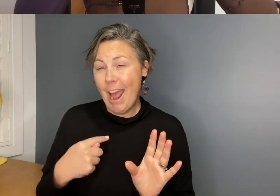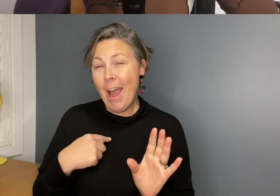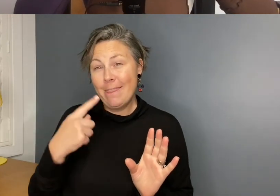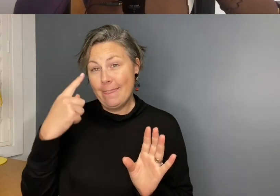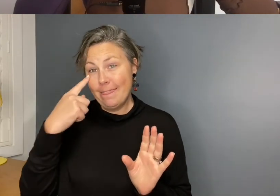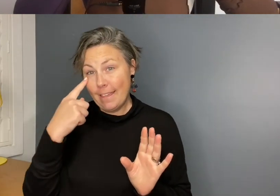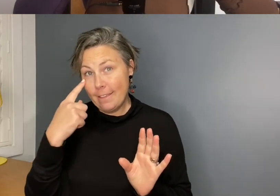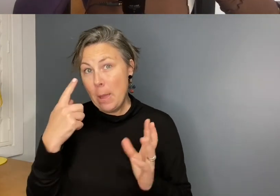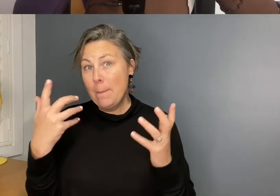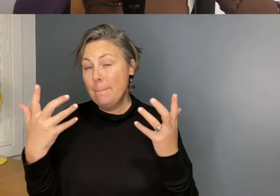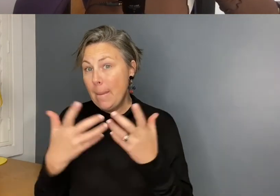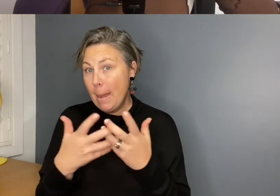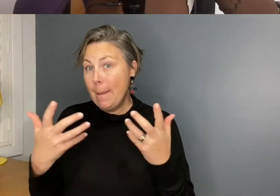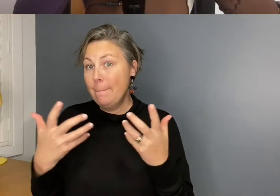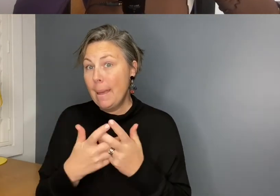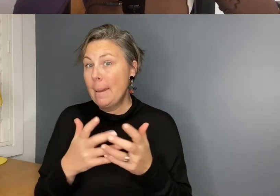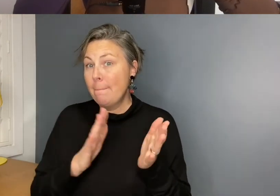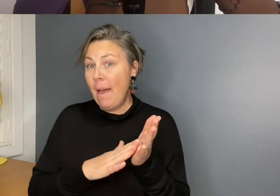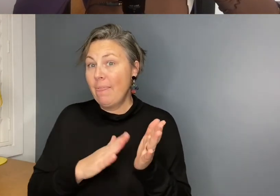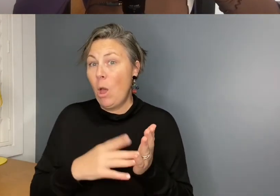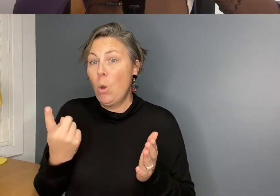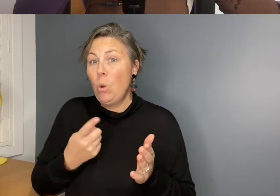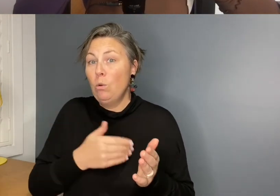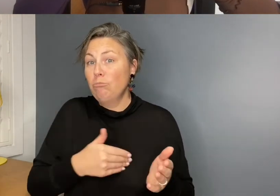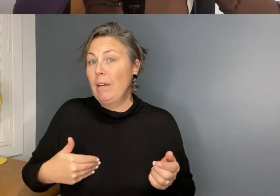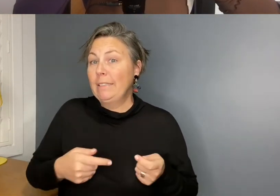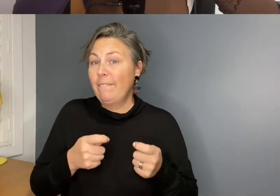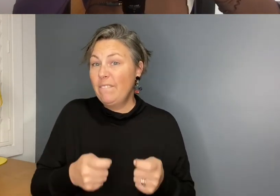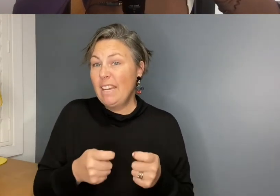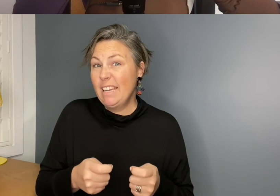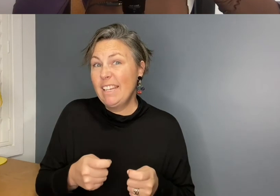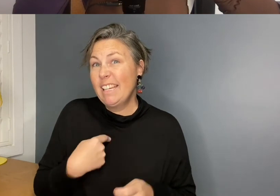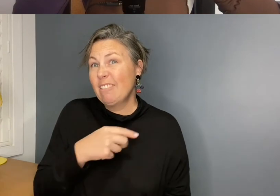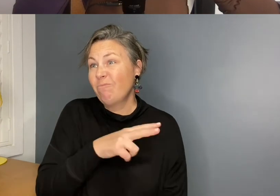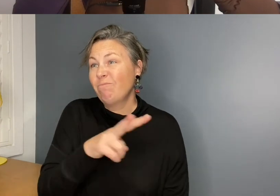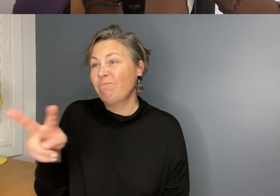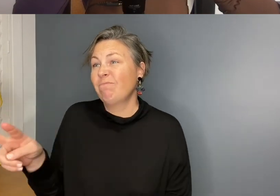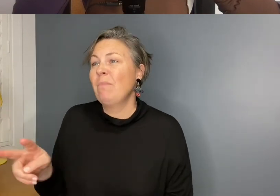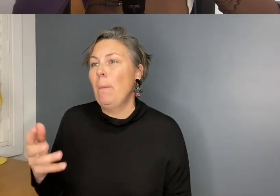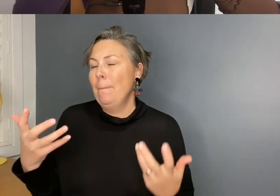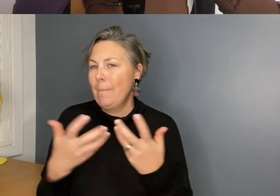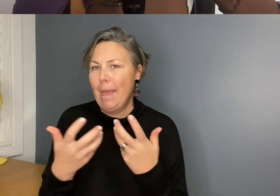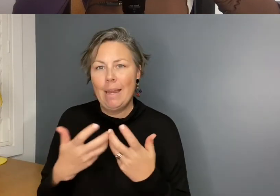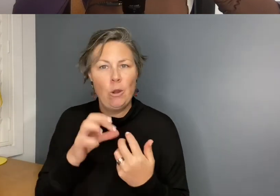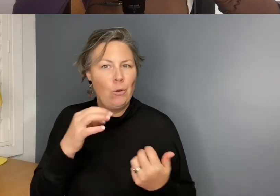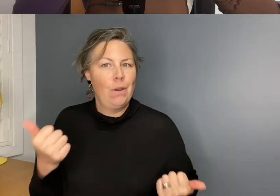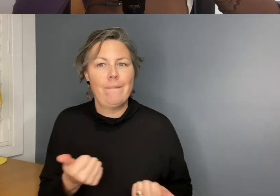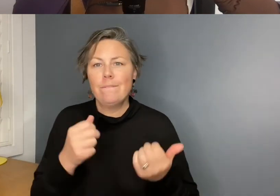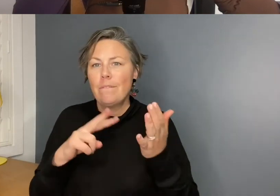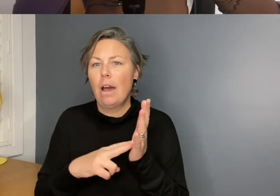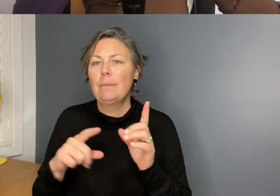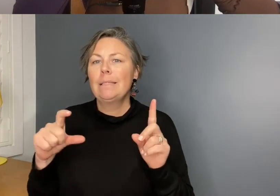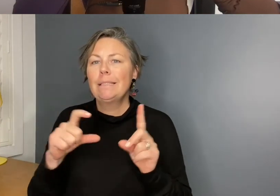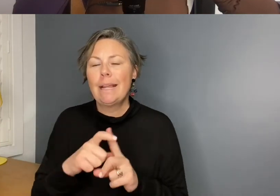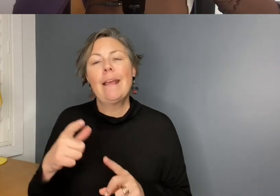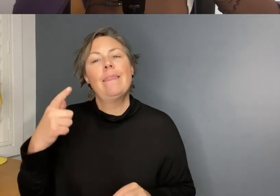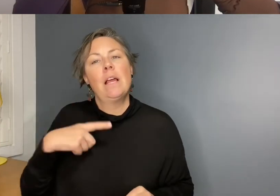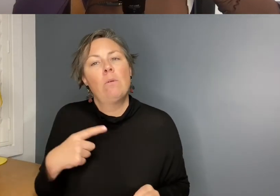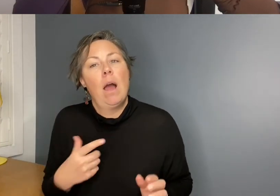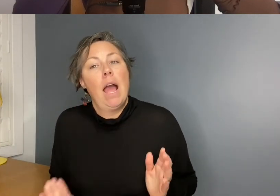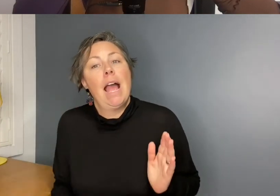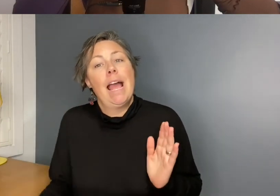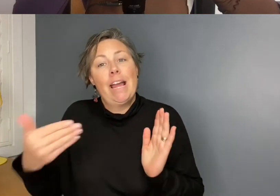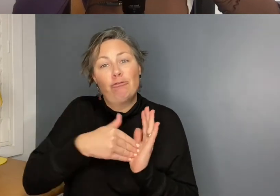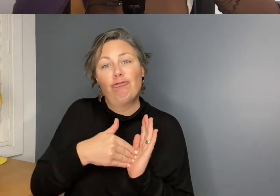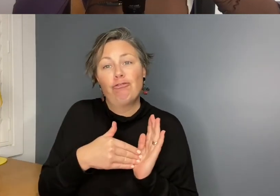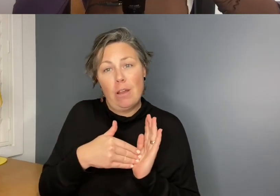assumption that a lot of breastfeeding mums are not going to have optimal vitamin D at the moment. So that idea of supplementing with extra for